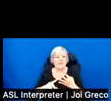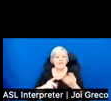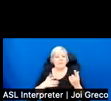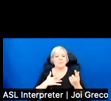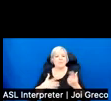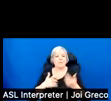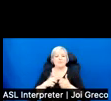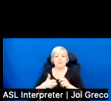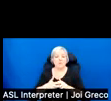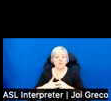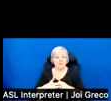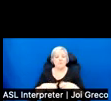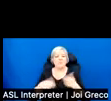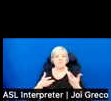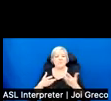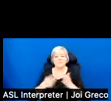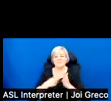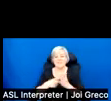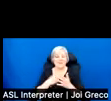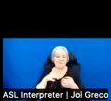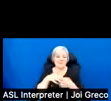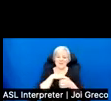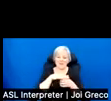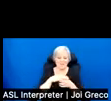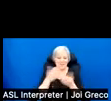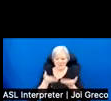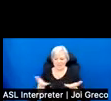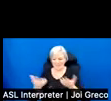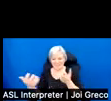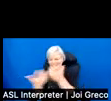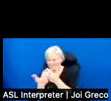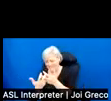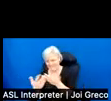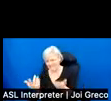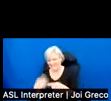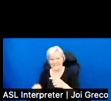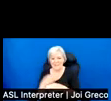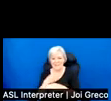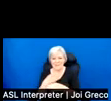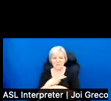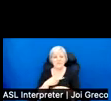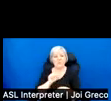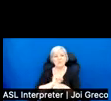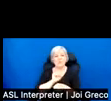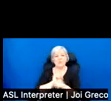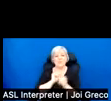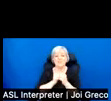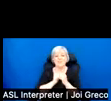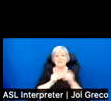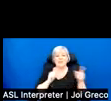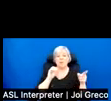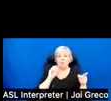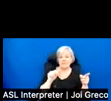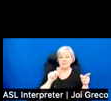typically due to a lack of fit between the person, the environment, and their equipment. Working together, occupational therapists can use their skills